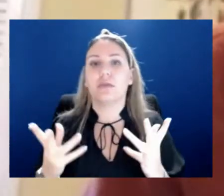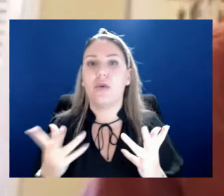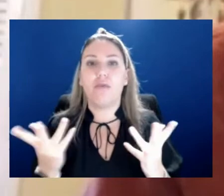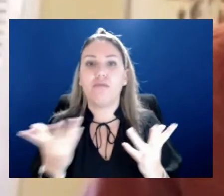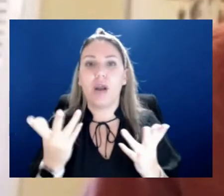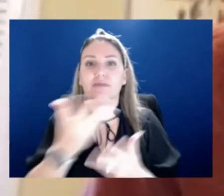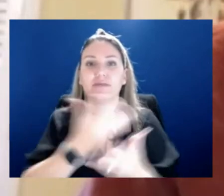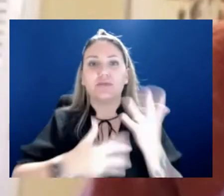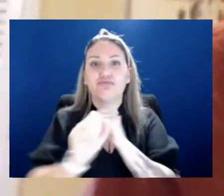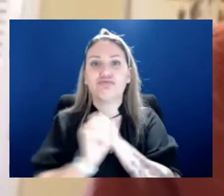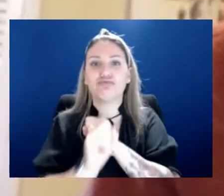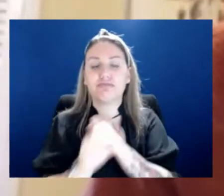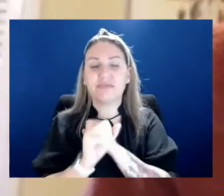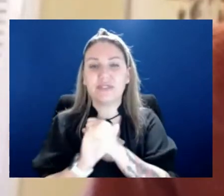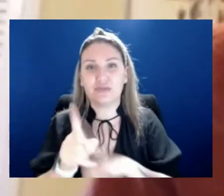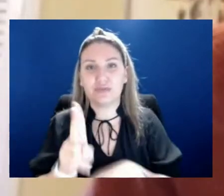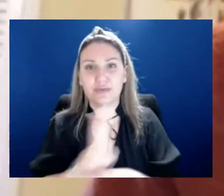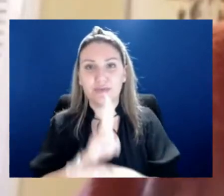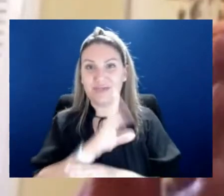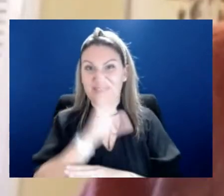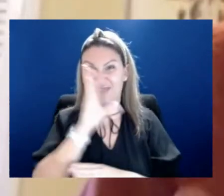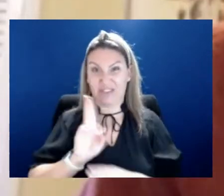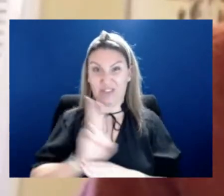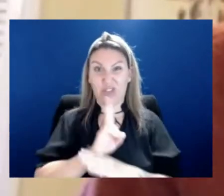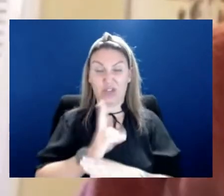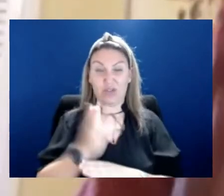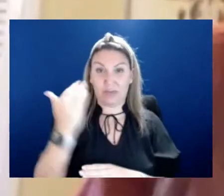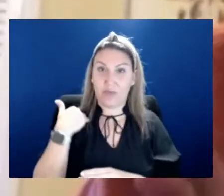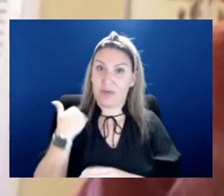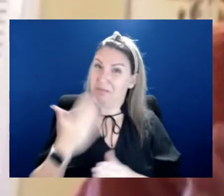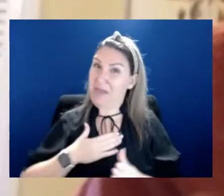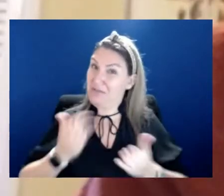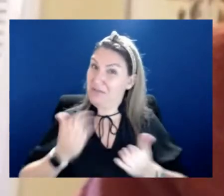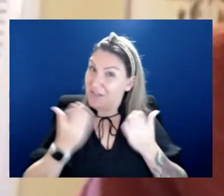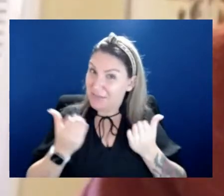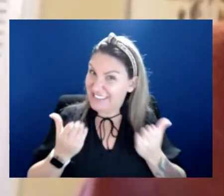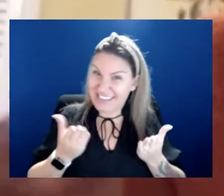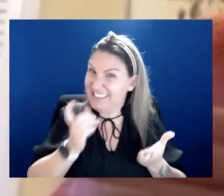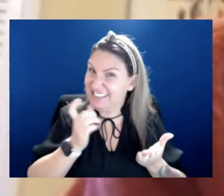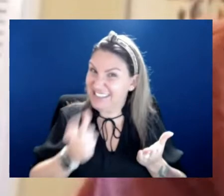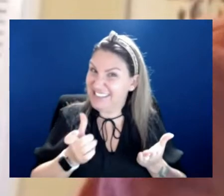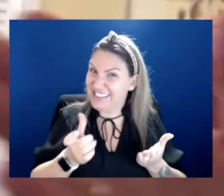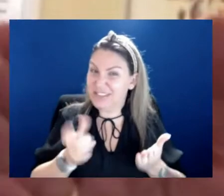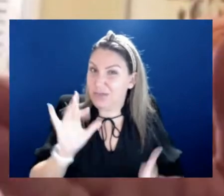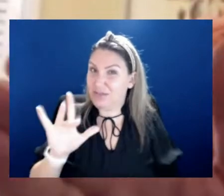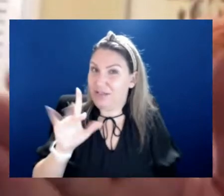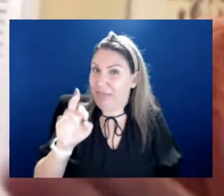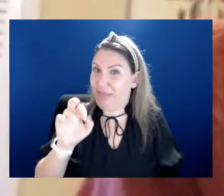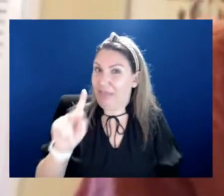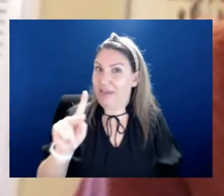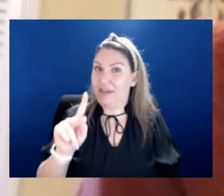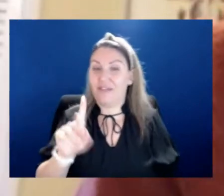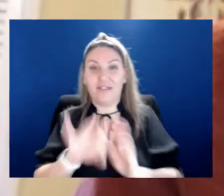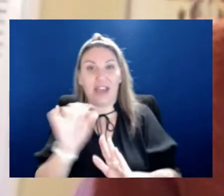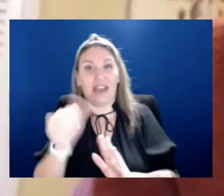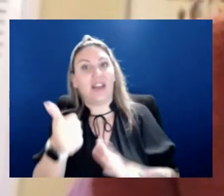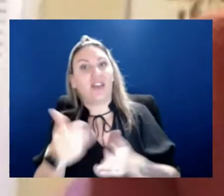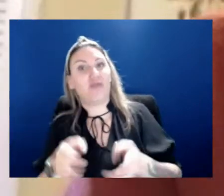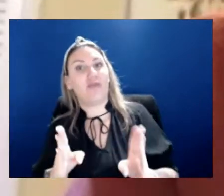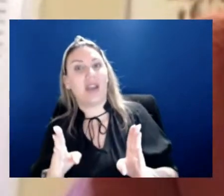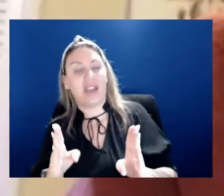sites you use and you've never used it before, my recommendation is don't click on that link. You can find another way to get